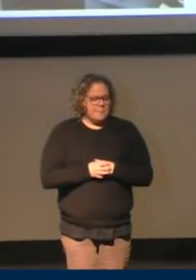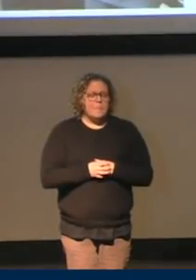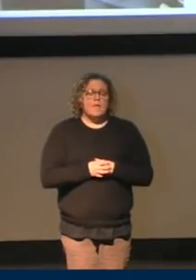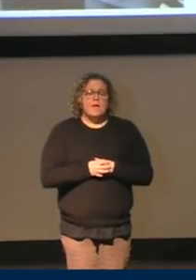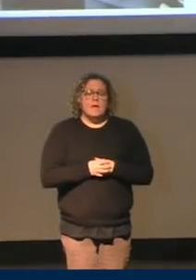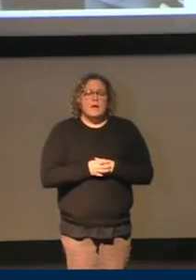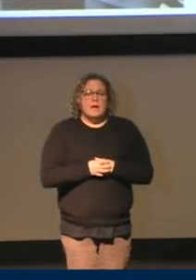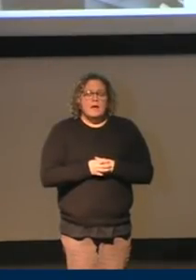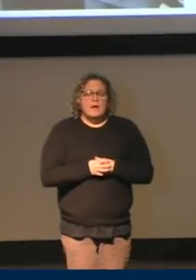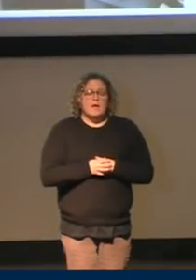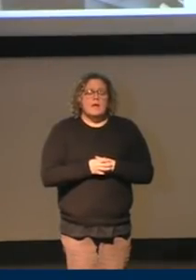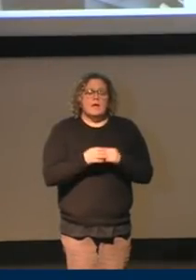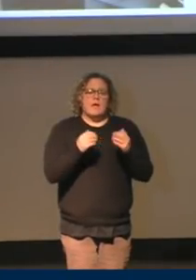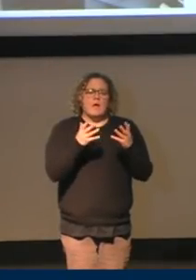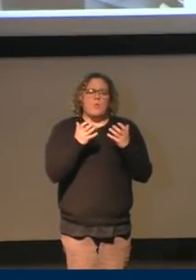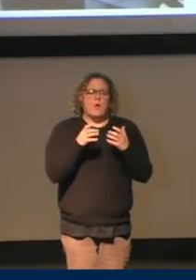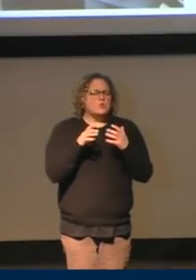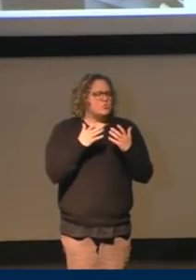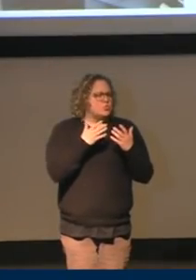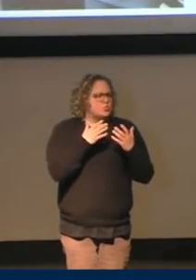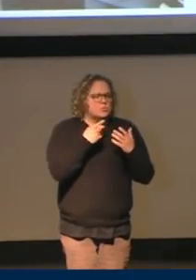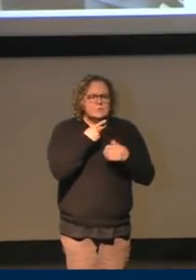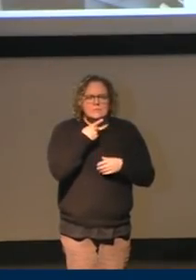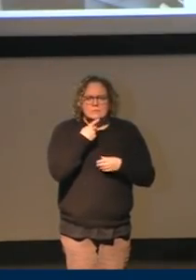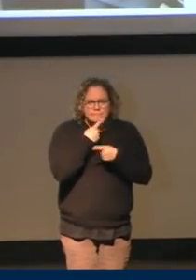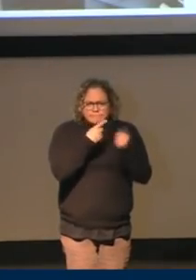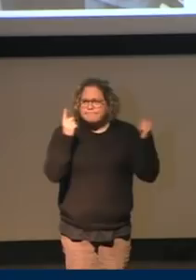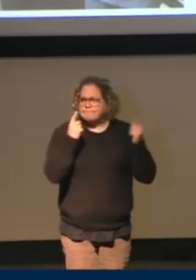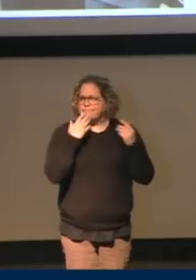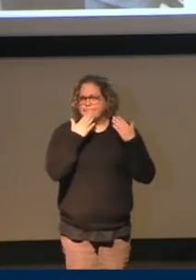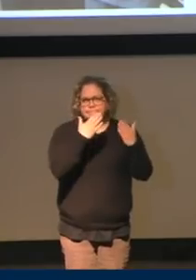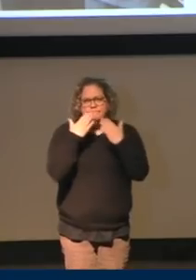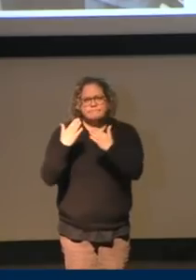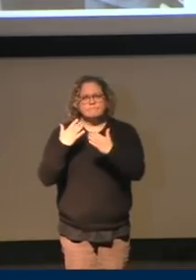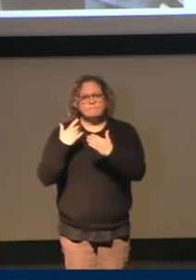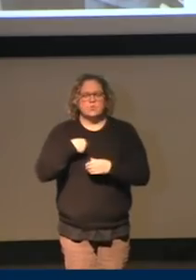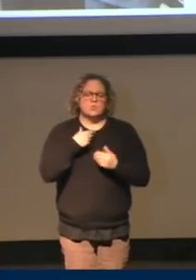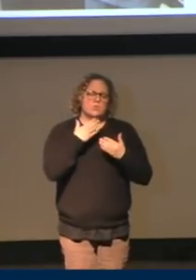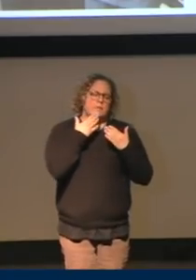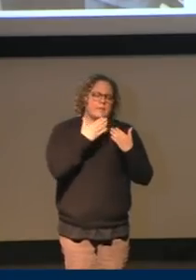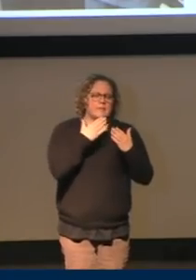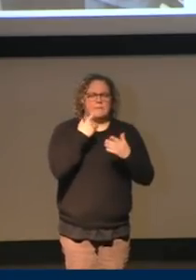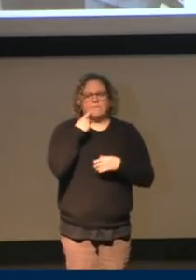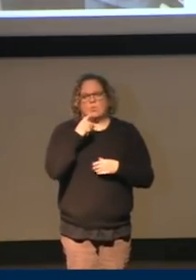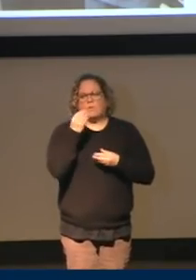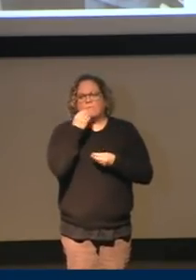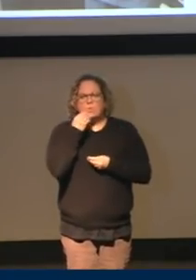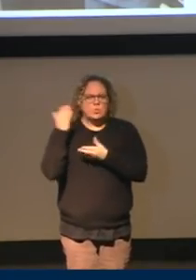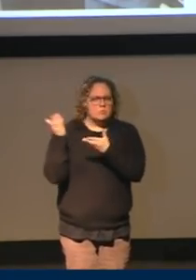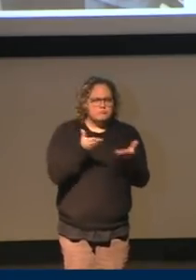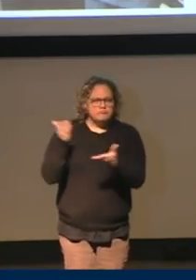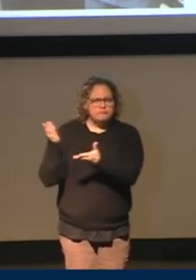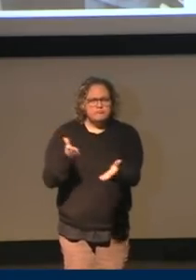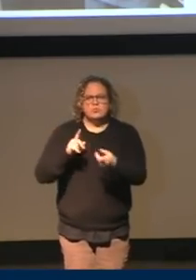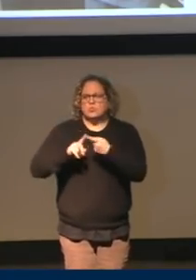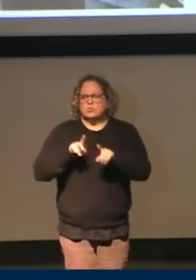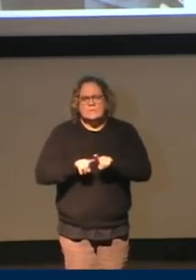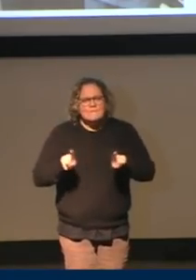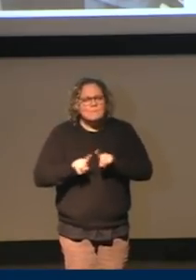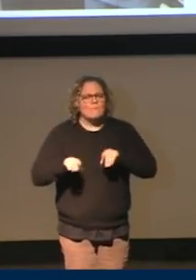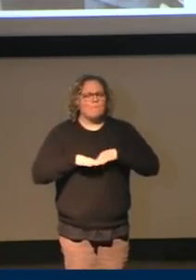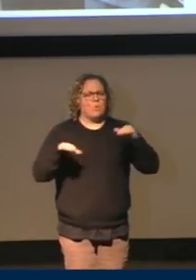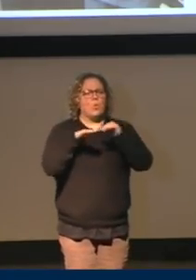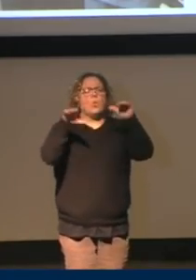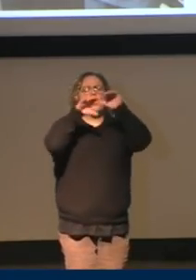I'd like to do some thank yous. We've been very grateful for the food that's been delivered to the floors. There's been